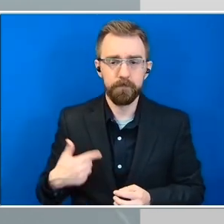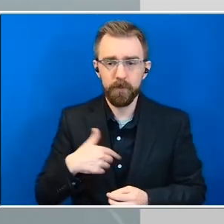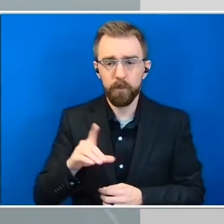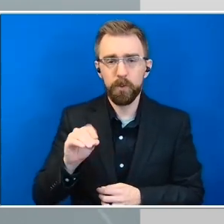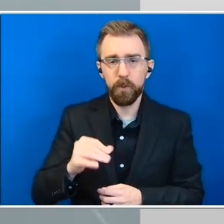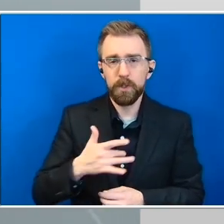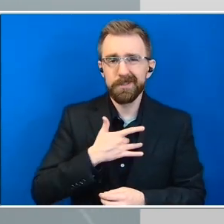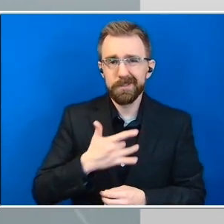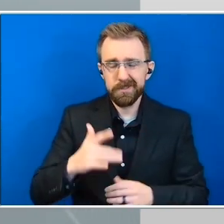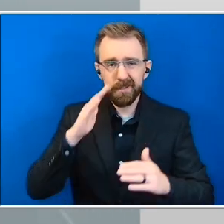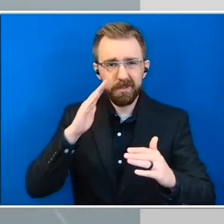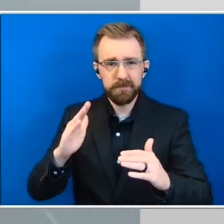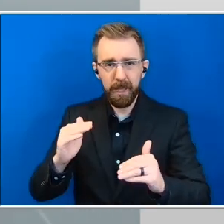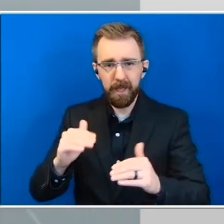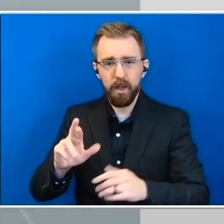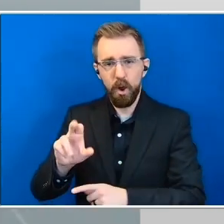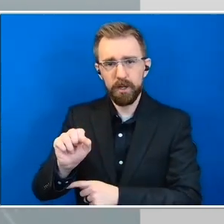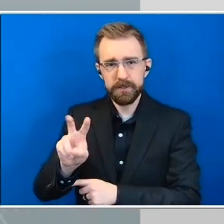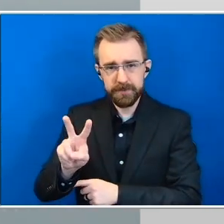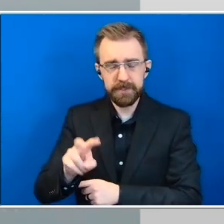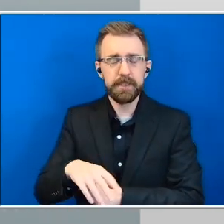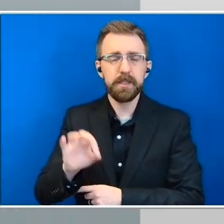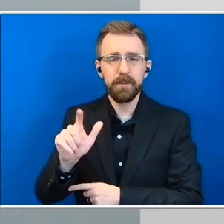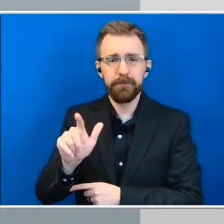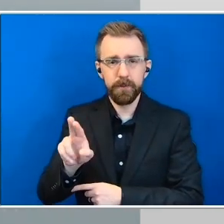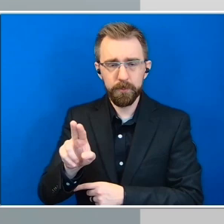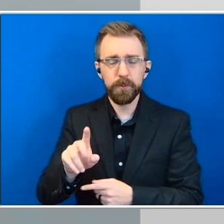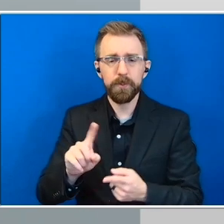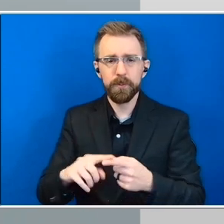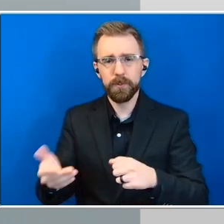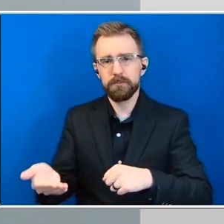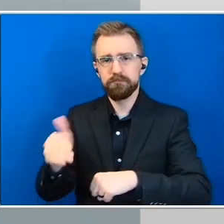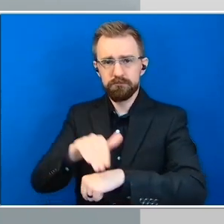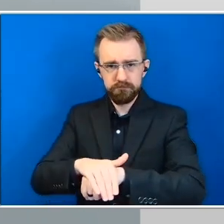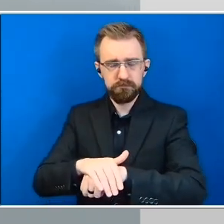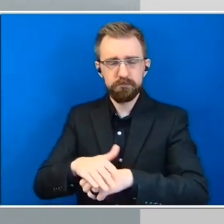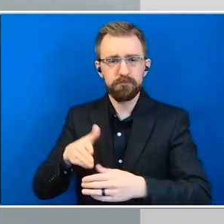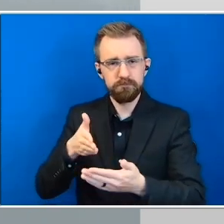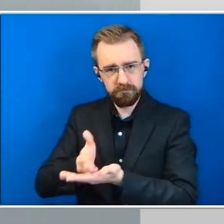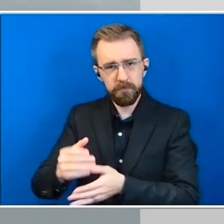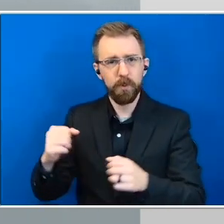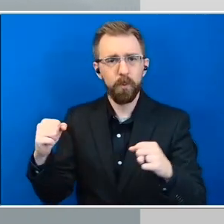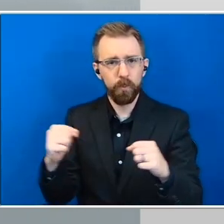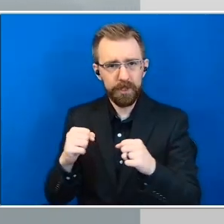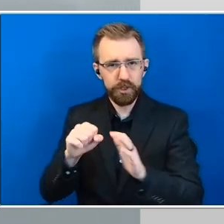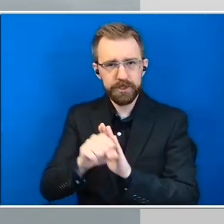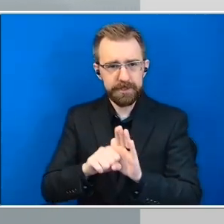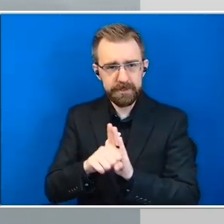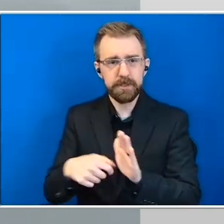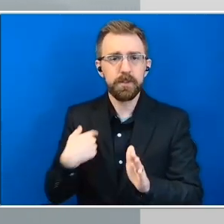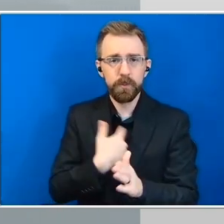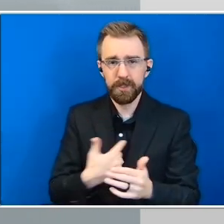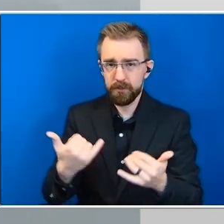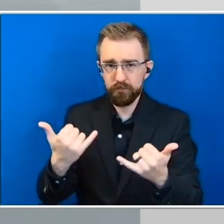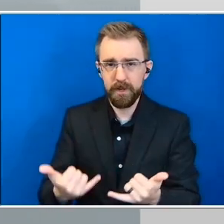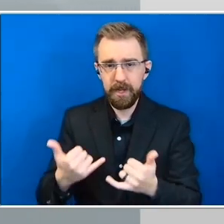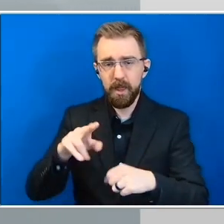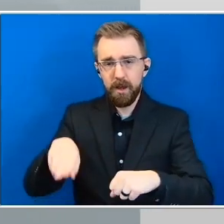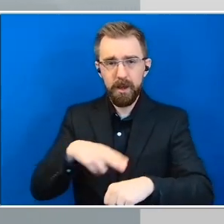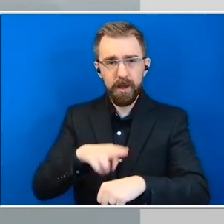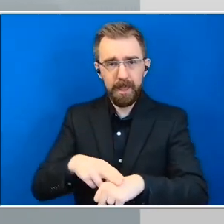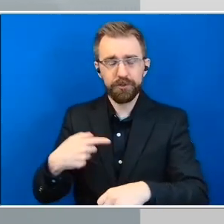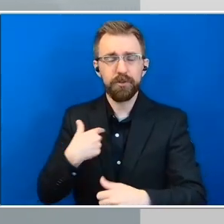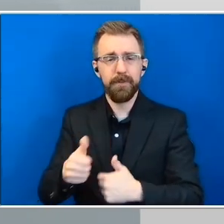expect RSV and flu to increase going into the winter. We are right now nationally following